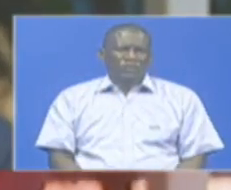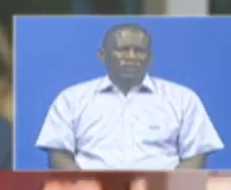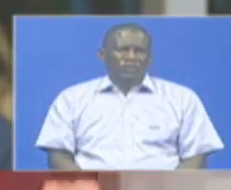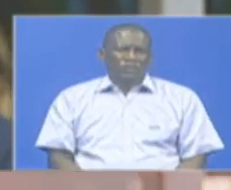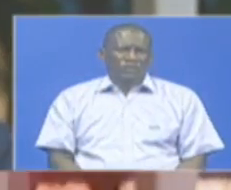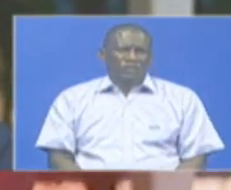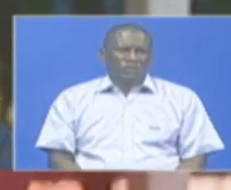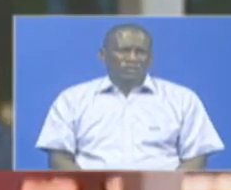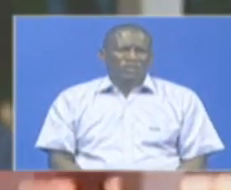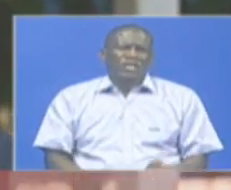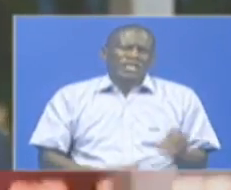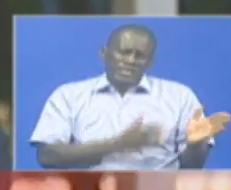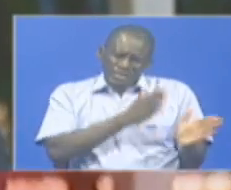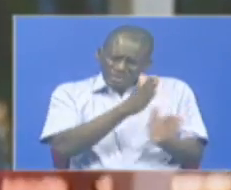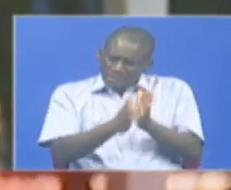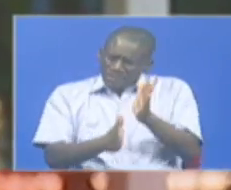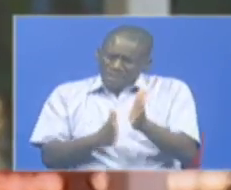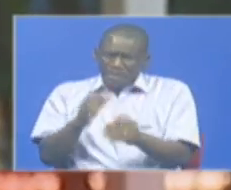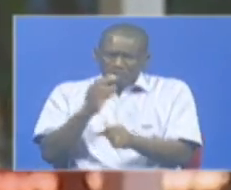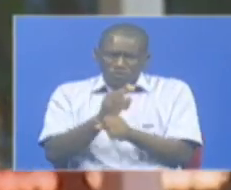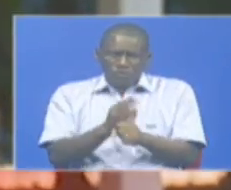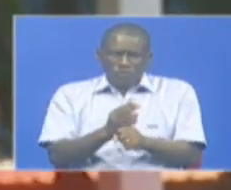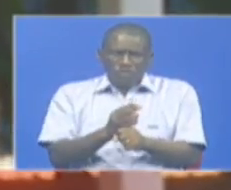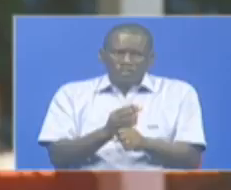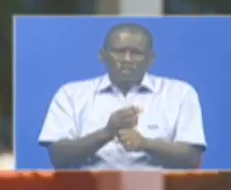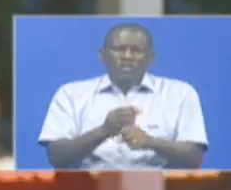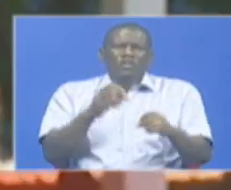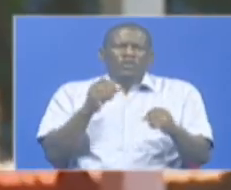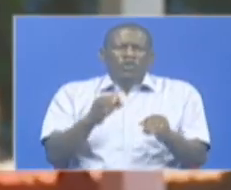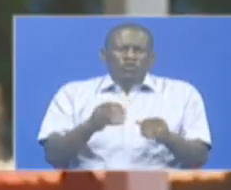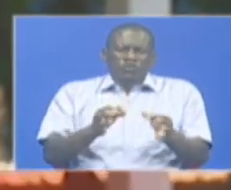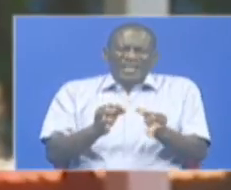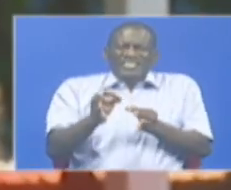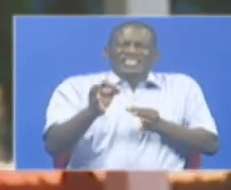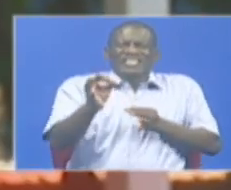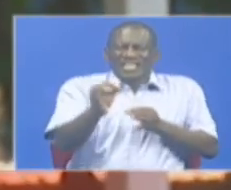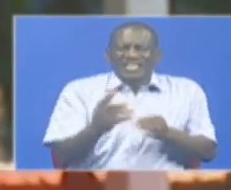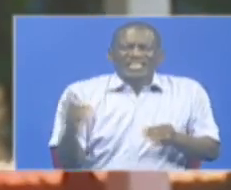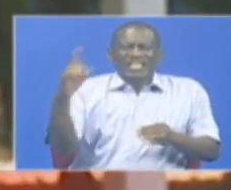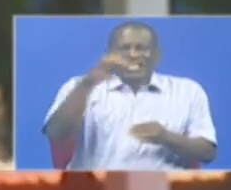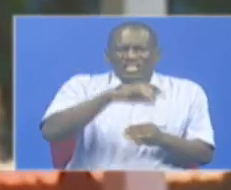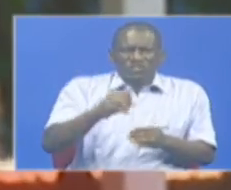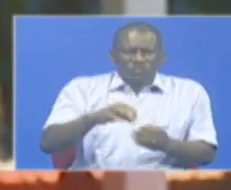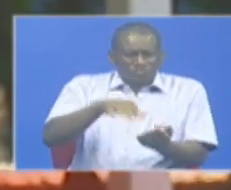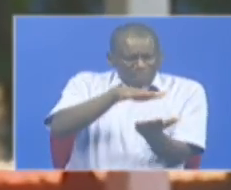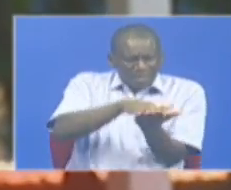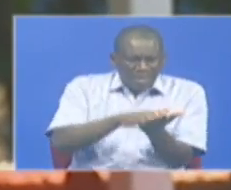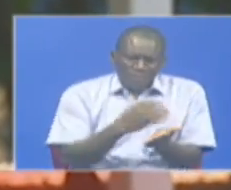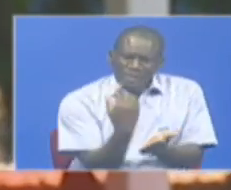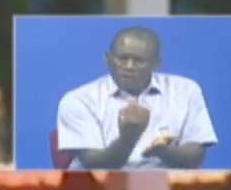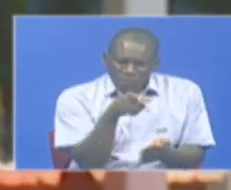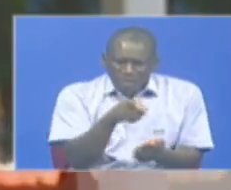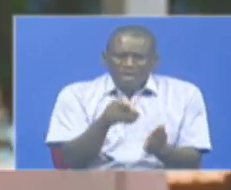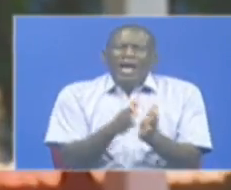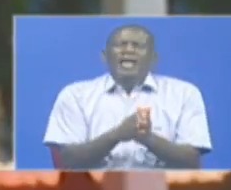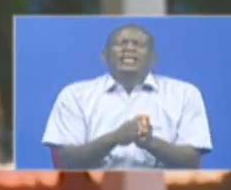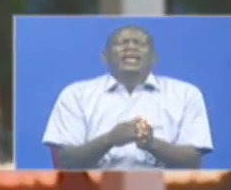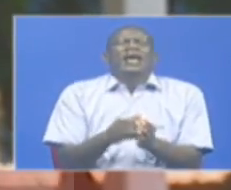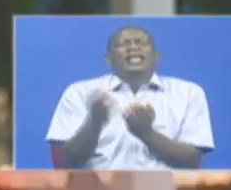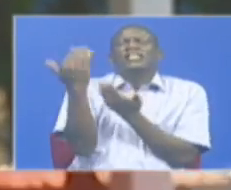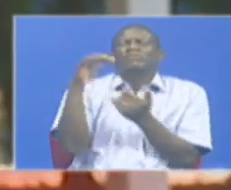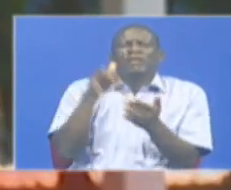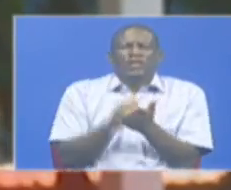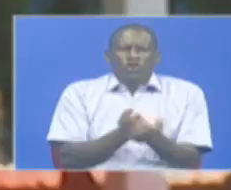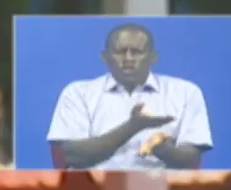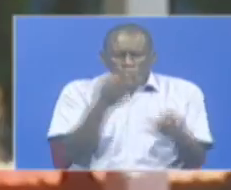the criteria of extending the quarantine, because I would expect that unless the people